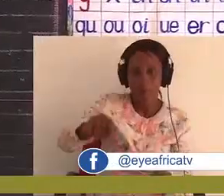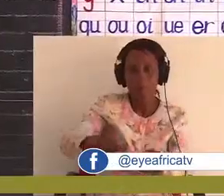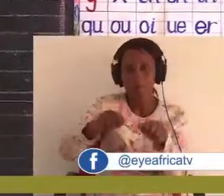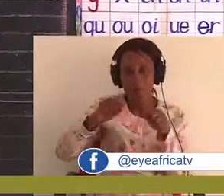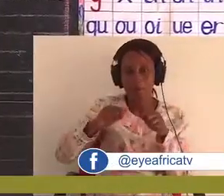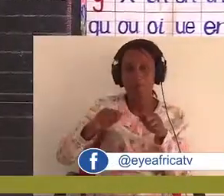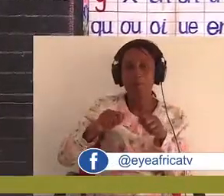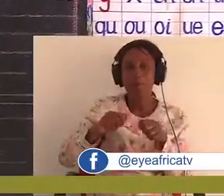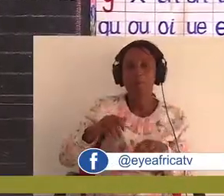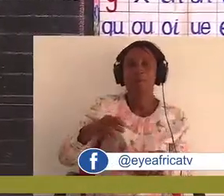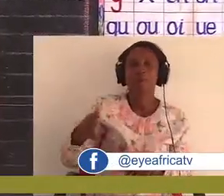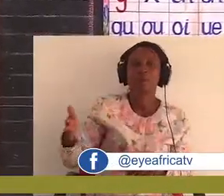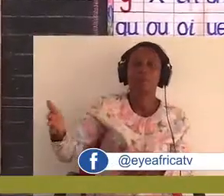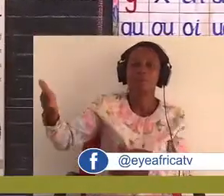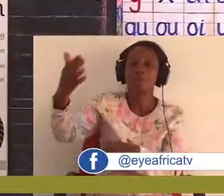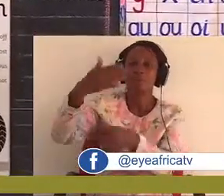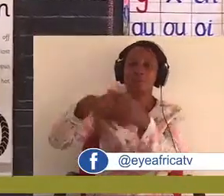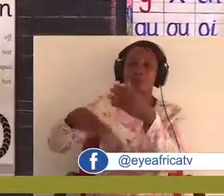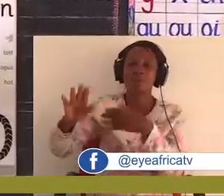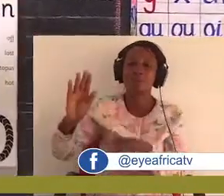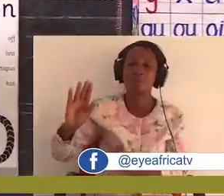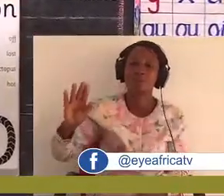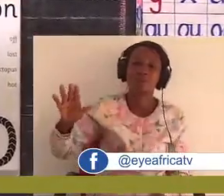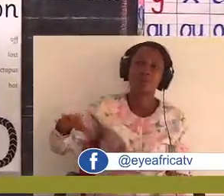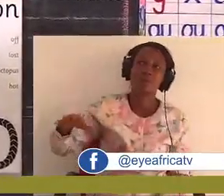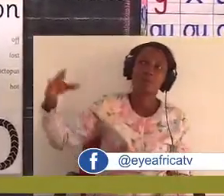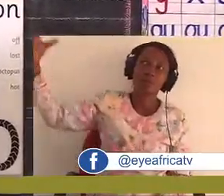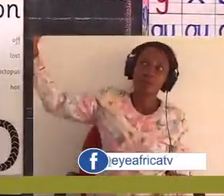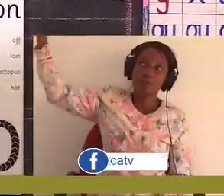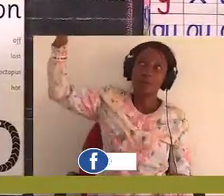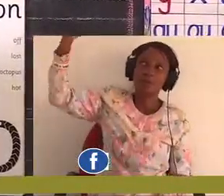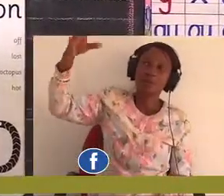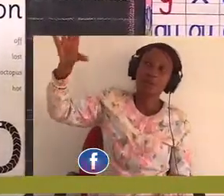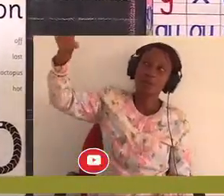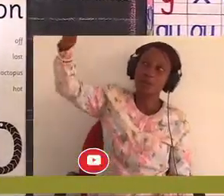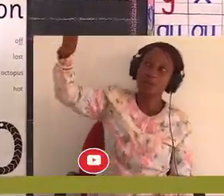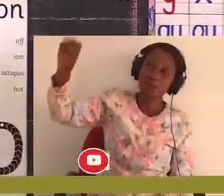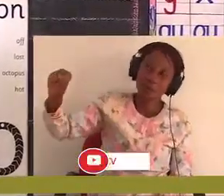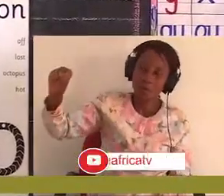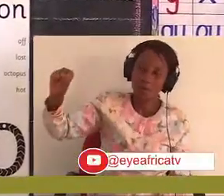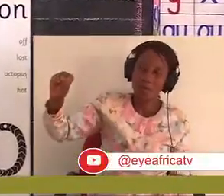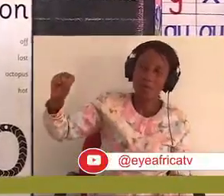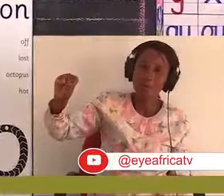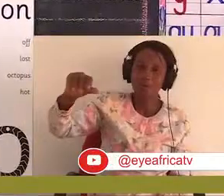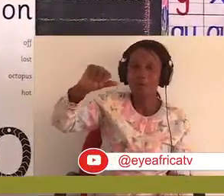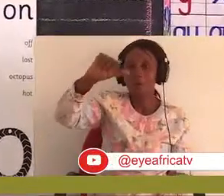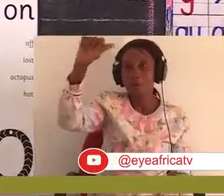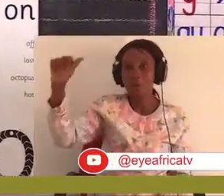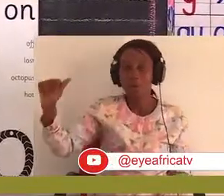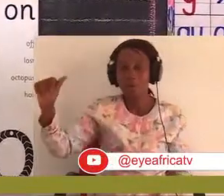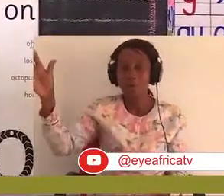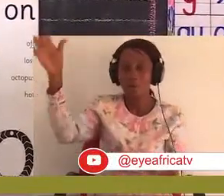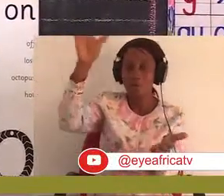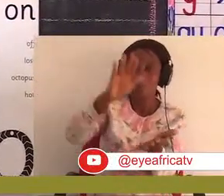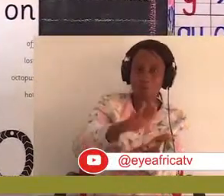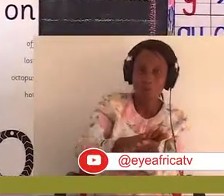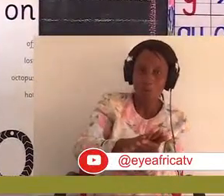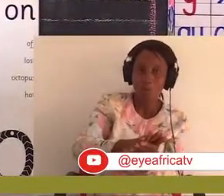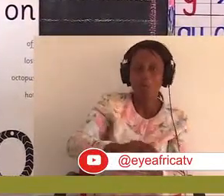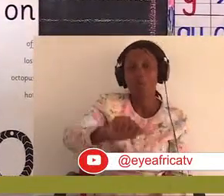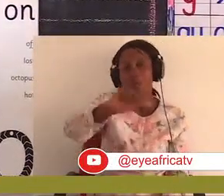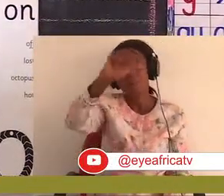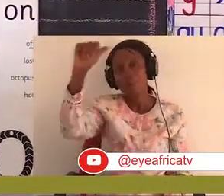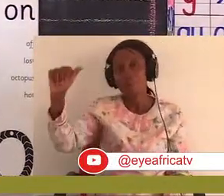He turns the light on and off,